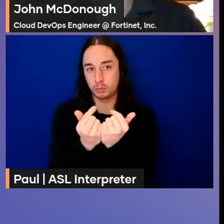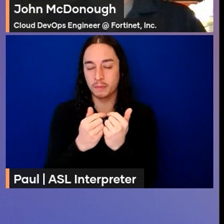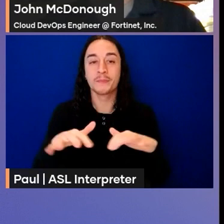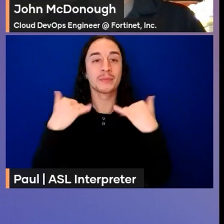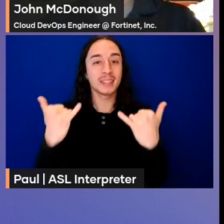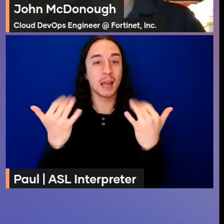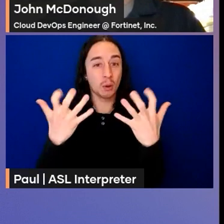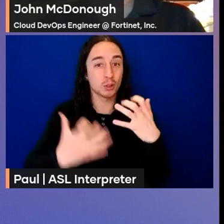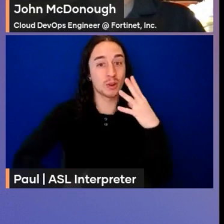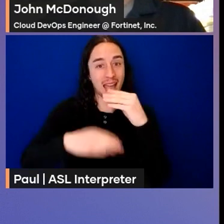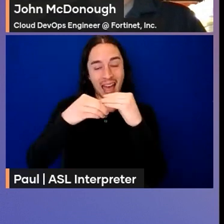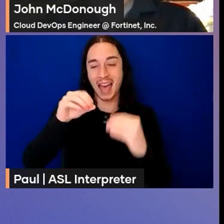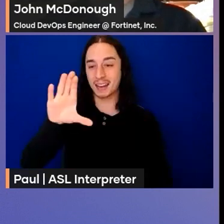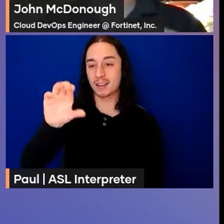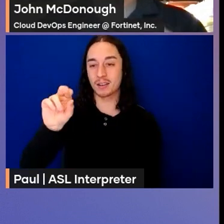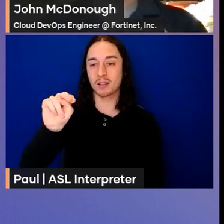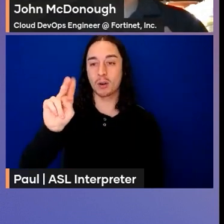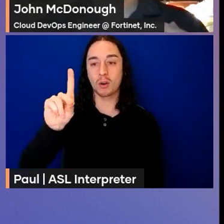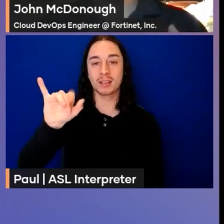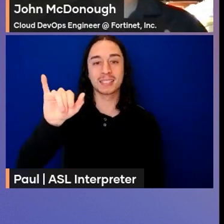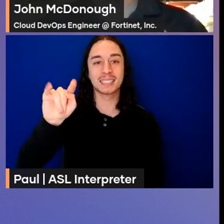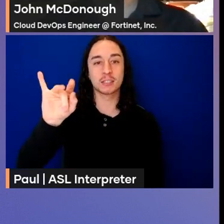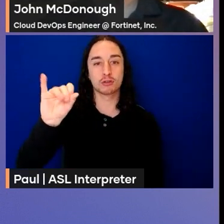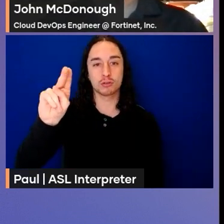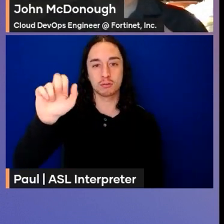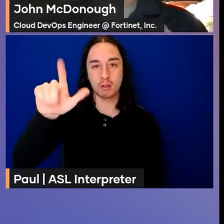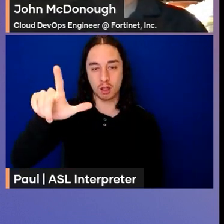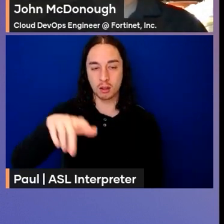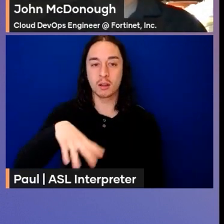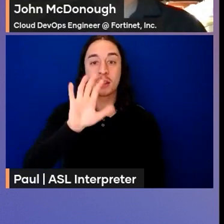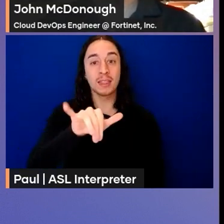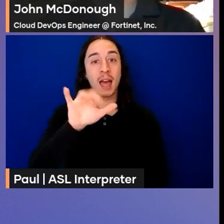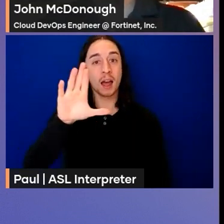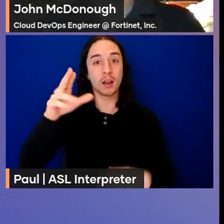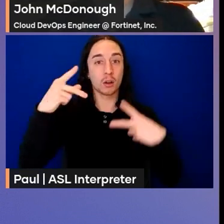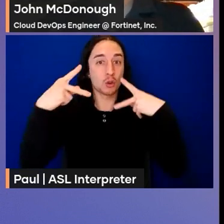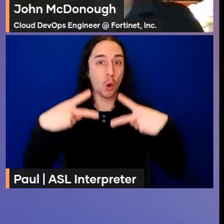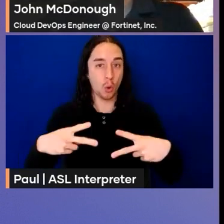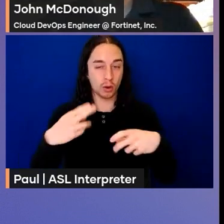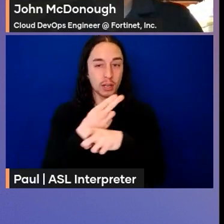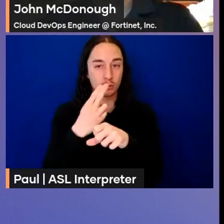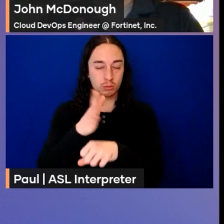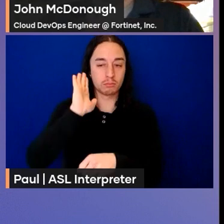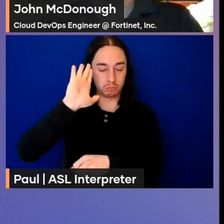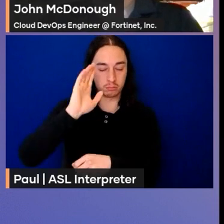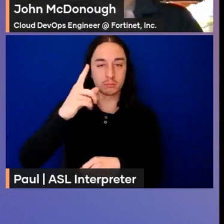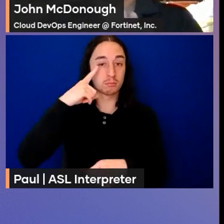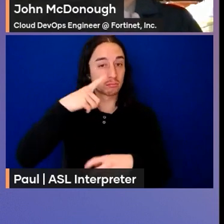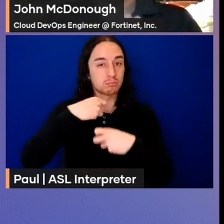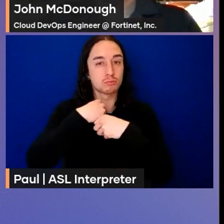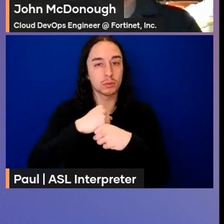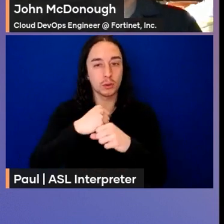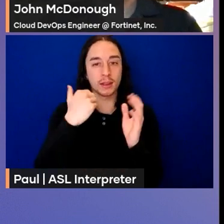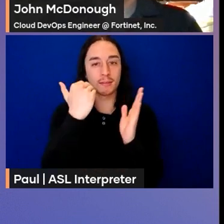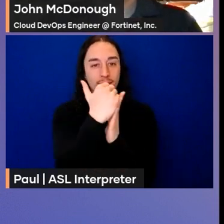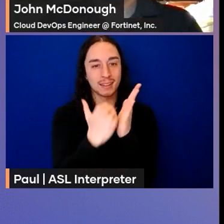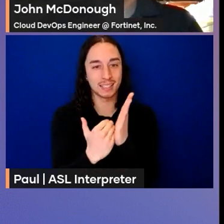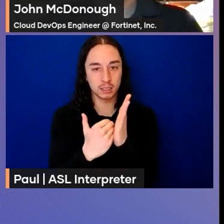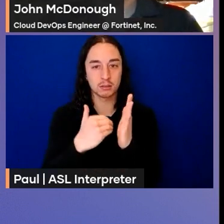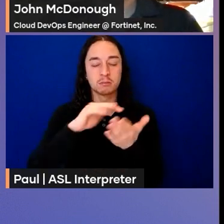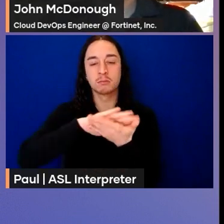conditional. So that code that I generated before, or I used before to generate the list that became my